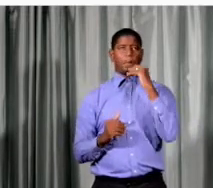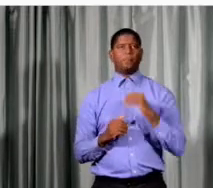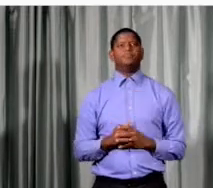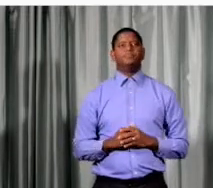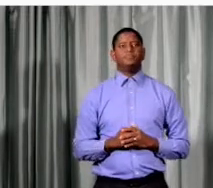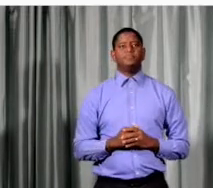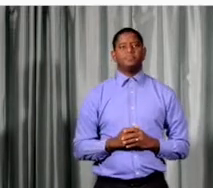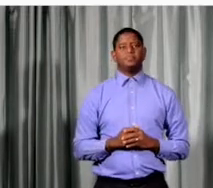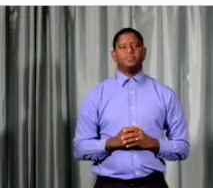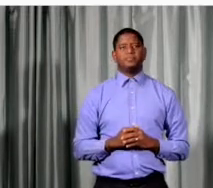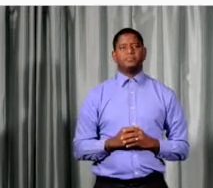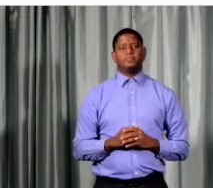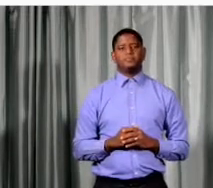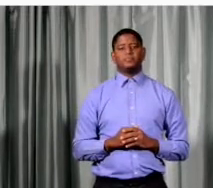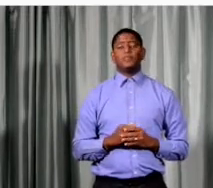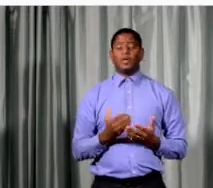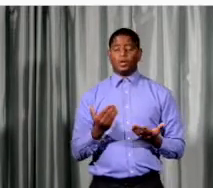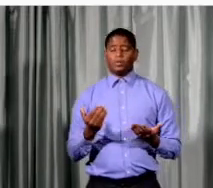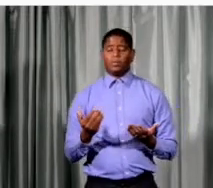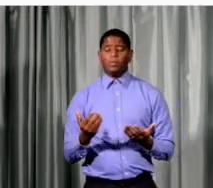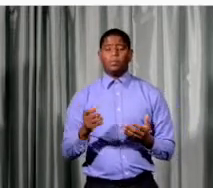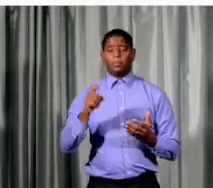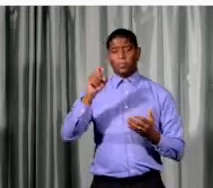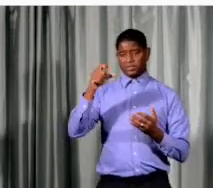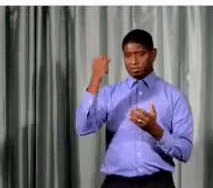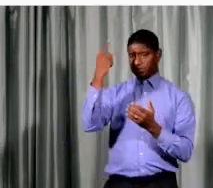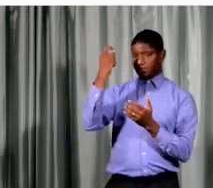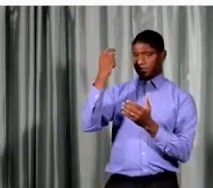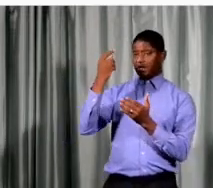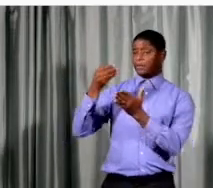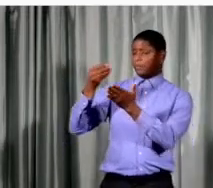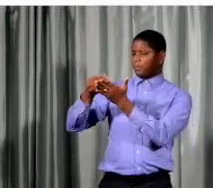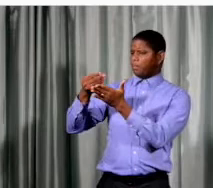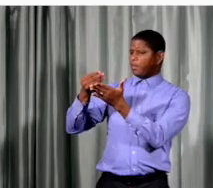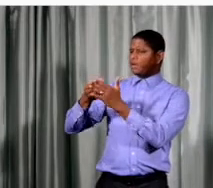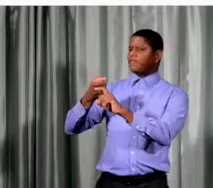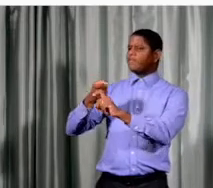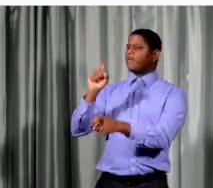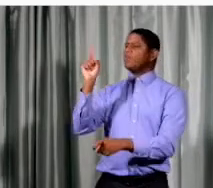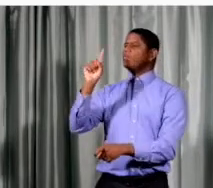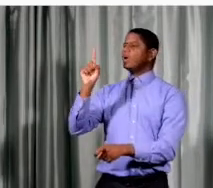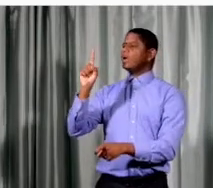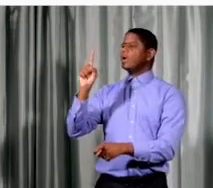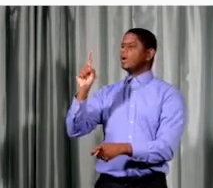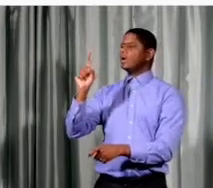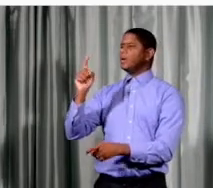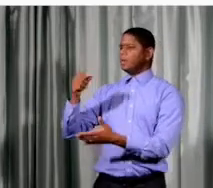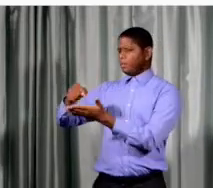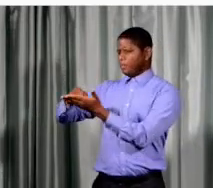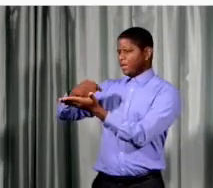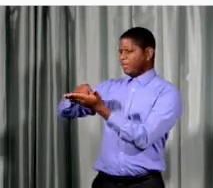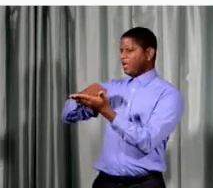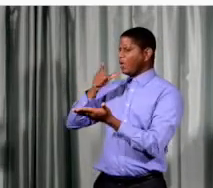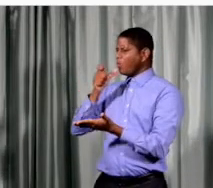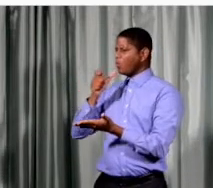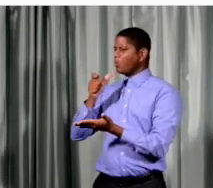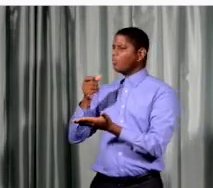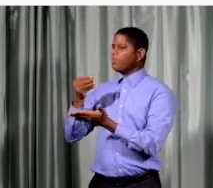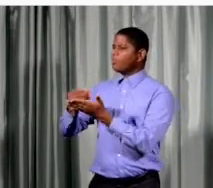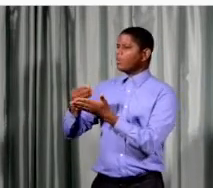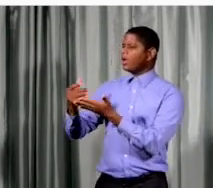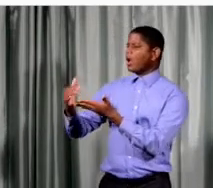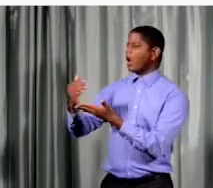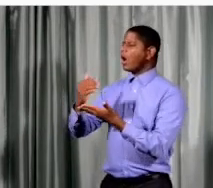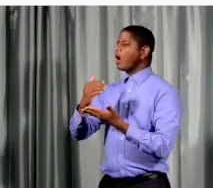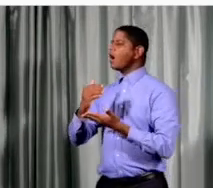not complicate it. You know where cash comes from. You have your anticipated receipts of